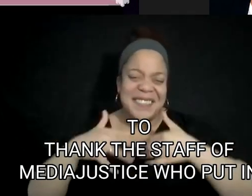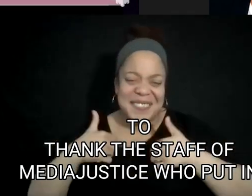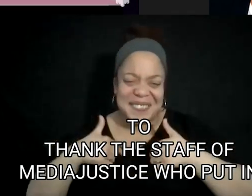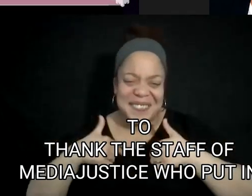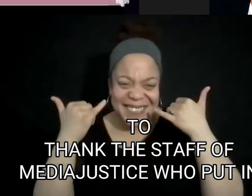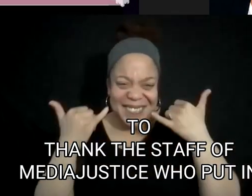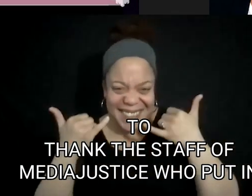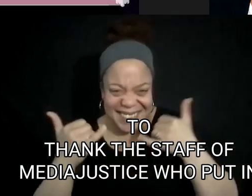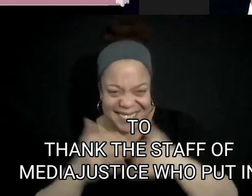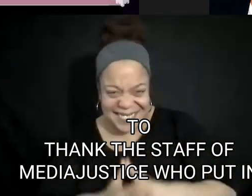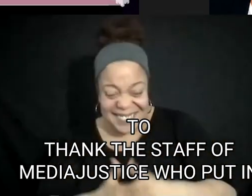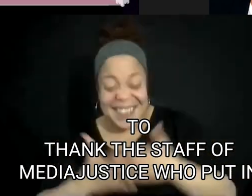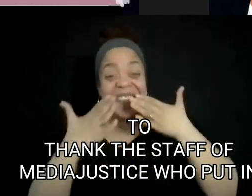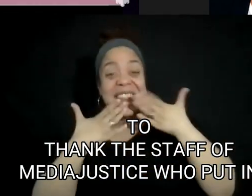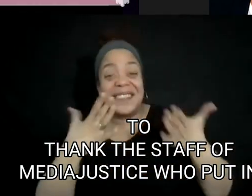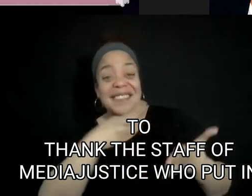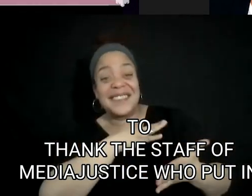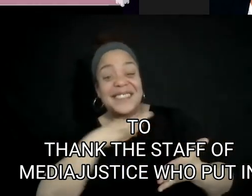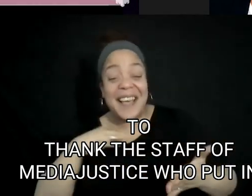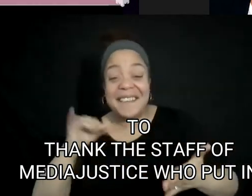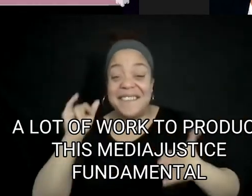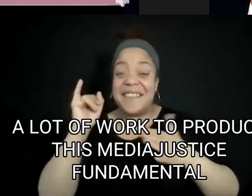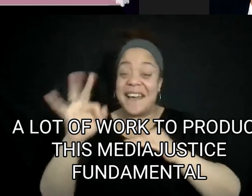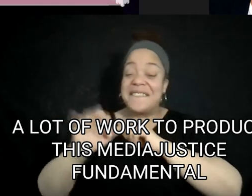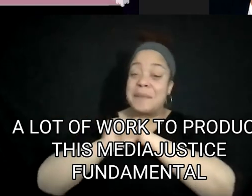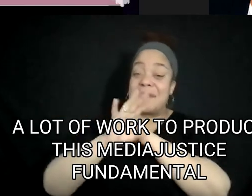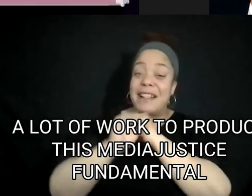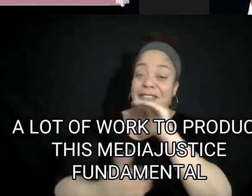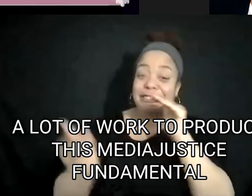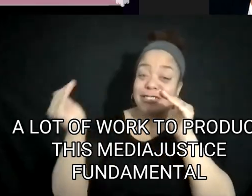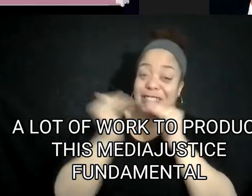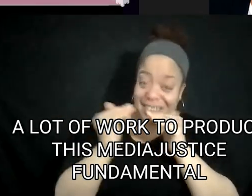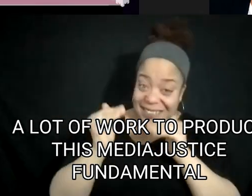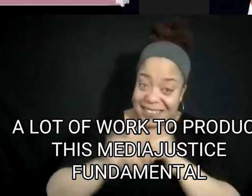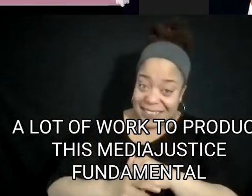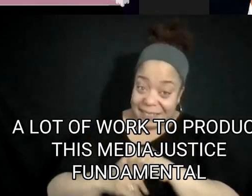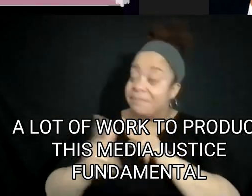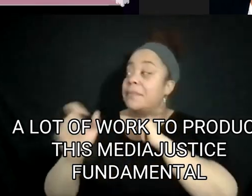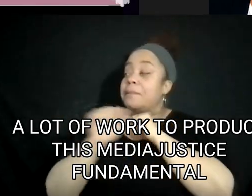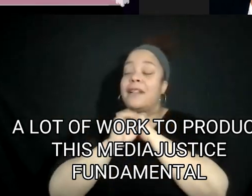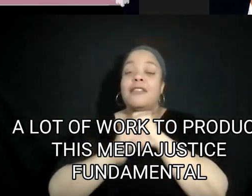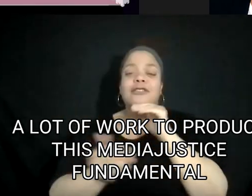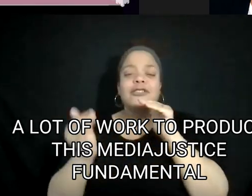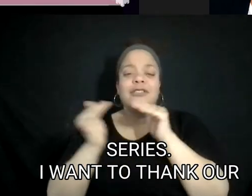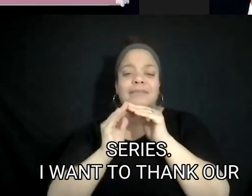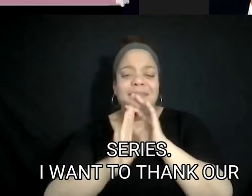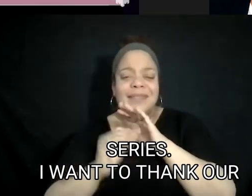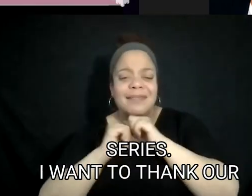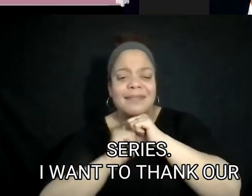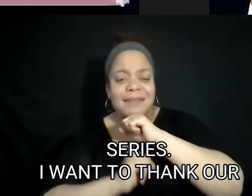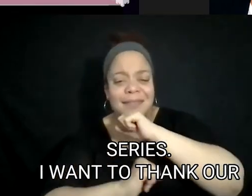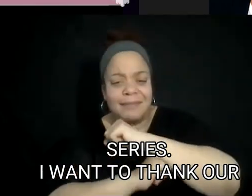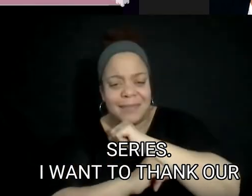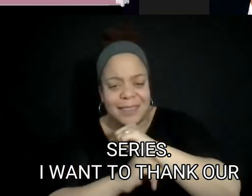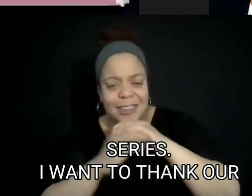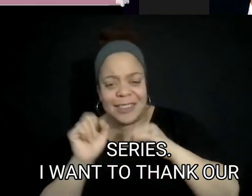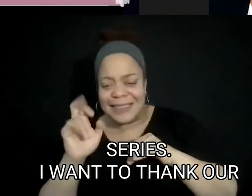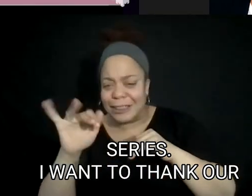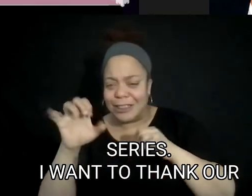want to thank our ASL Spanish language and caption interpreters for helping ensure that our event is as accessible to